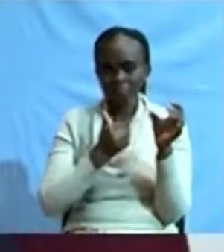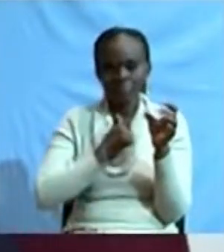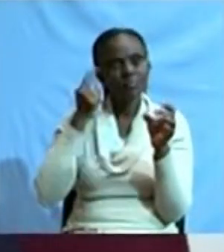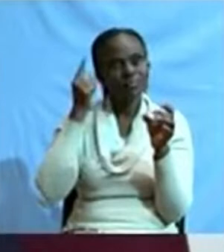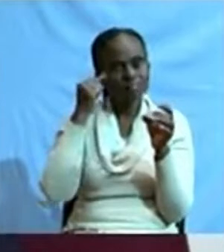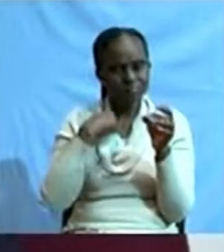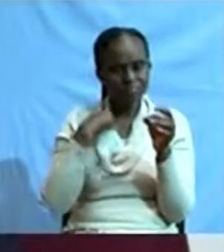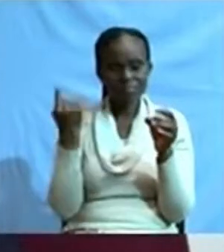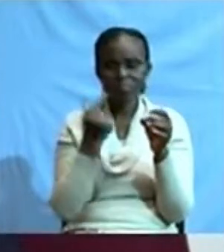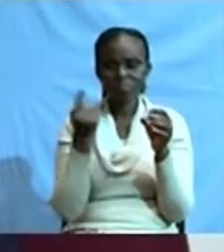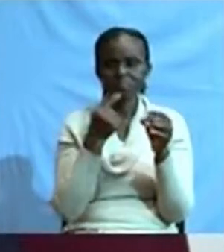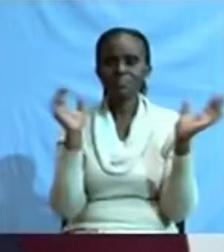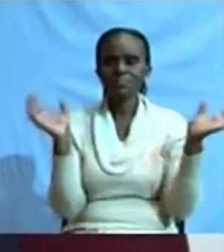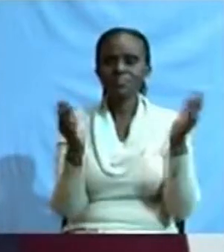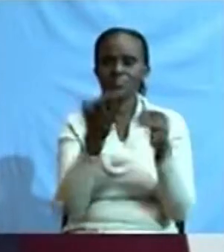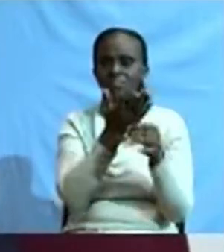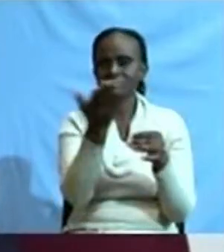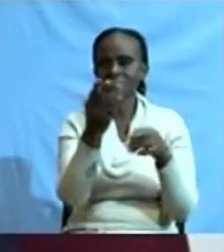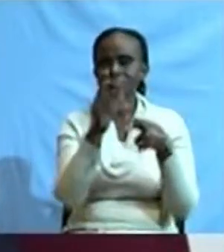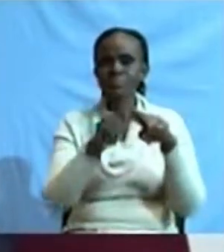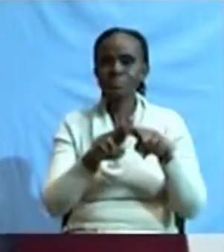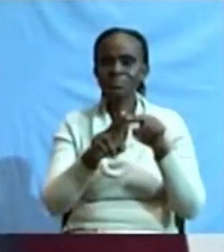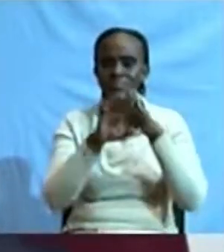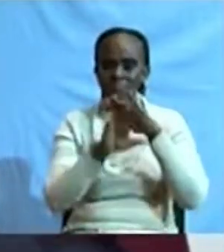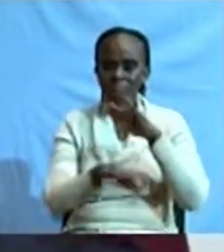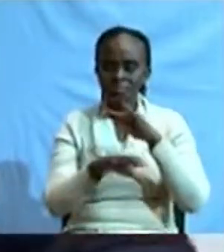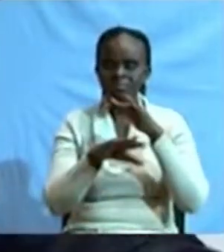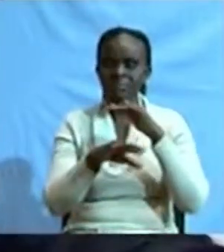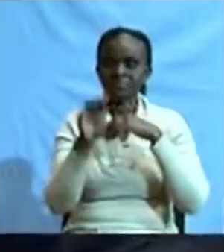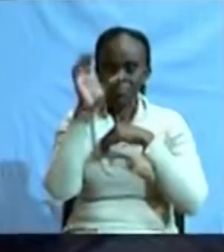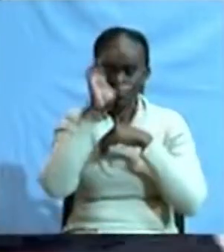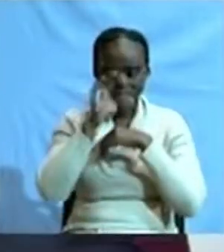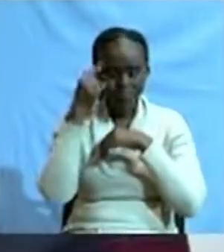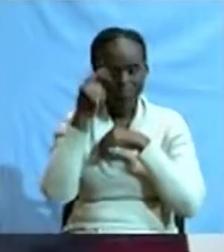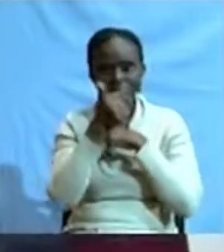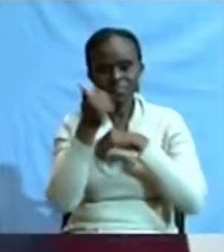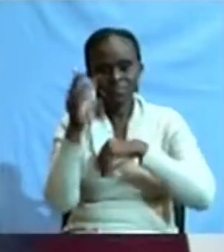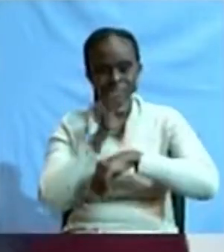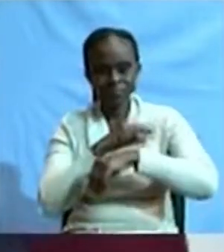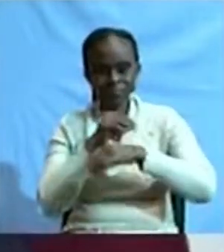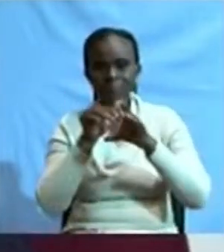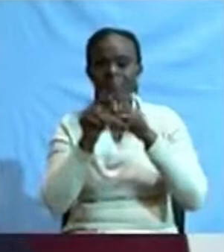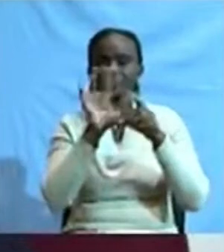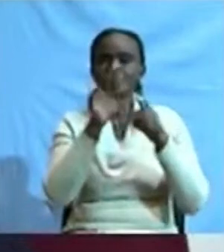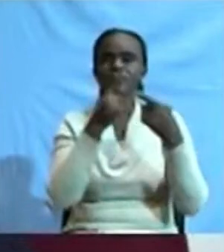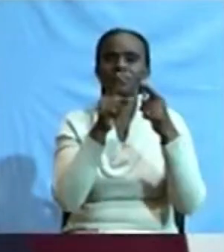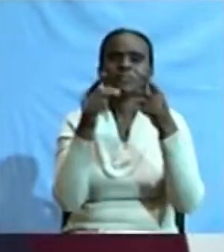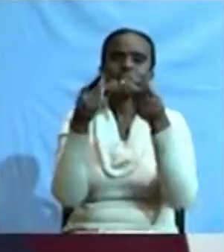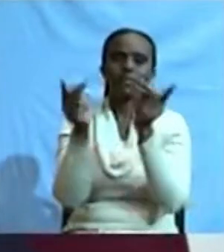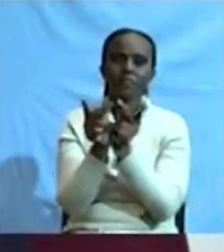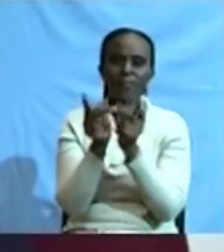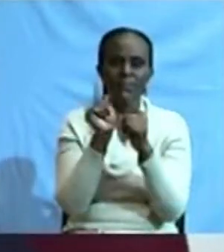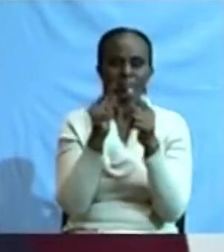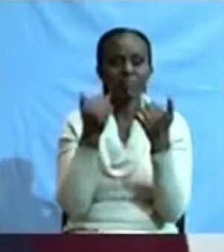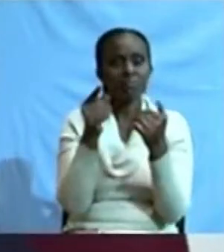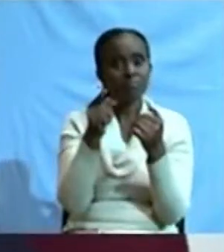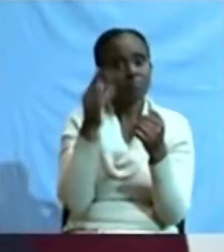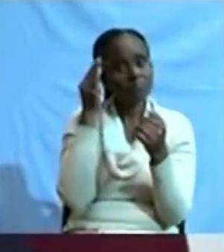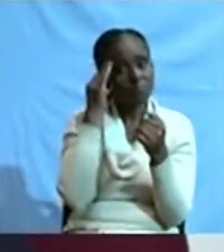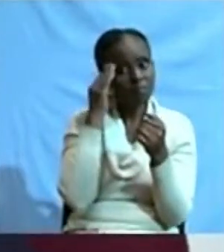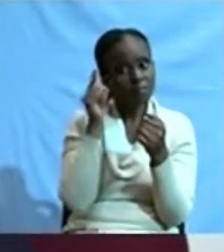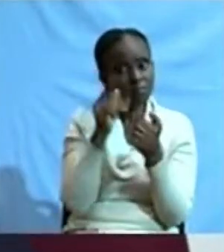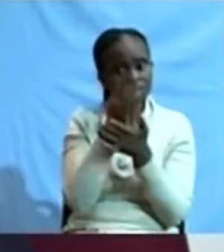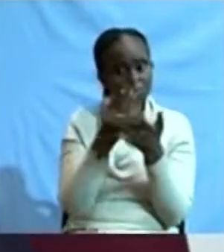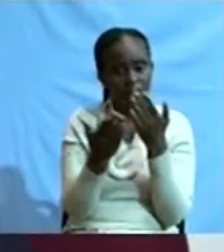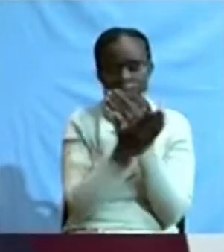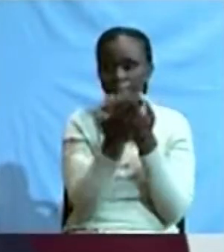like to encourage you to really sit down, explore potential investments in your jurisdiction, and to take advantage of some